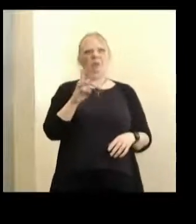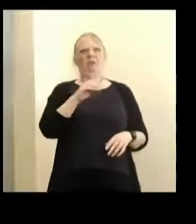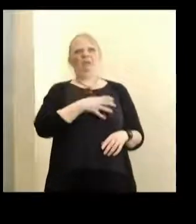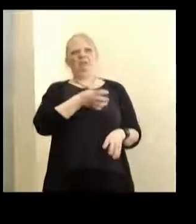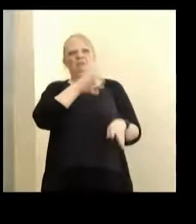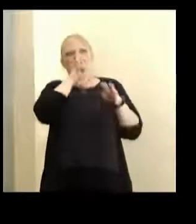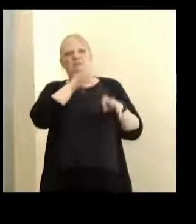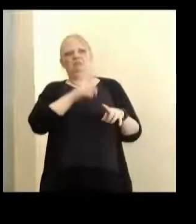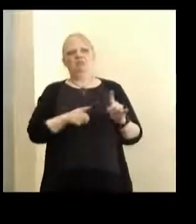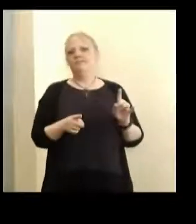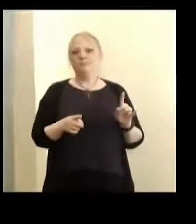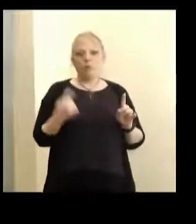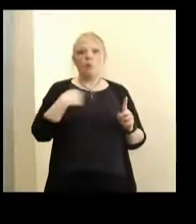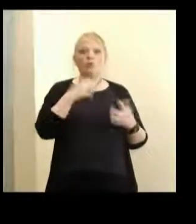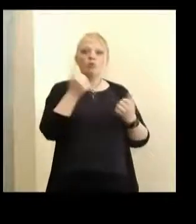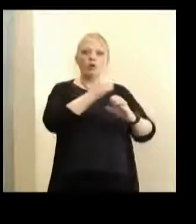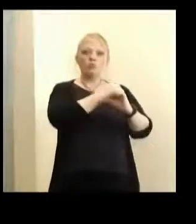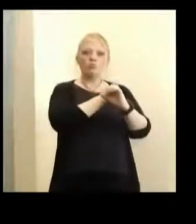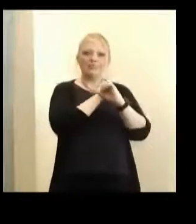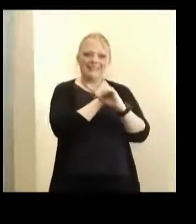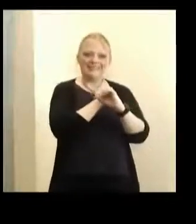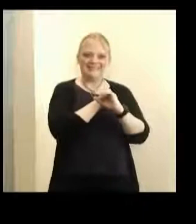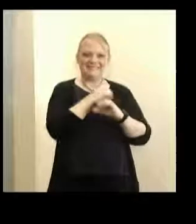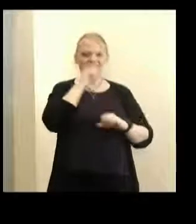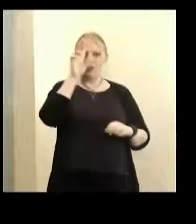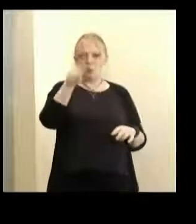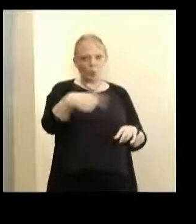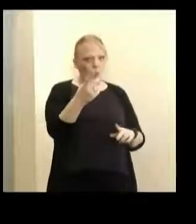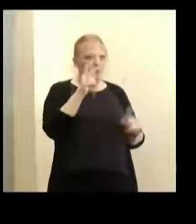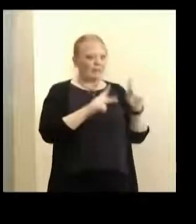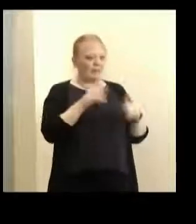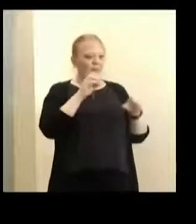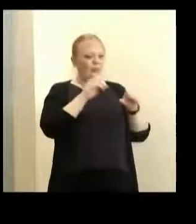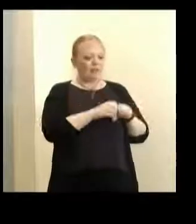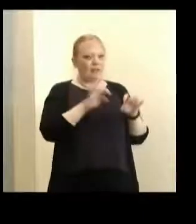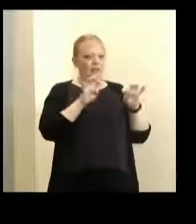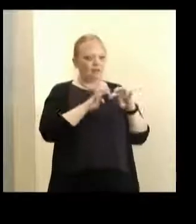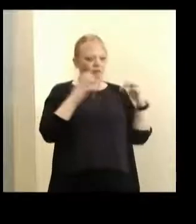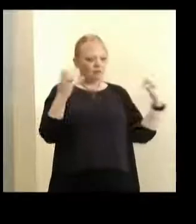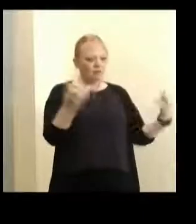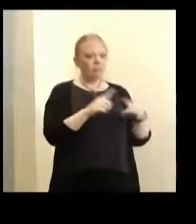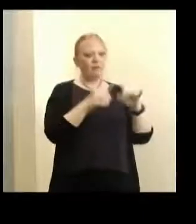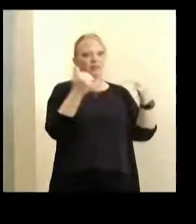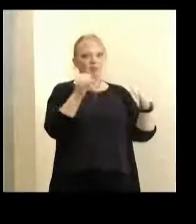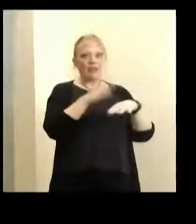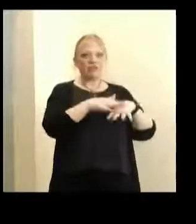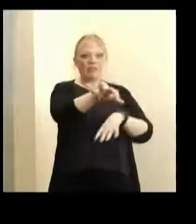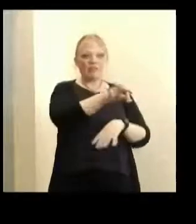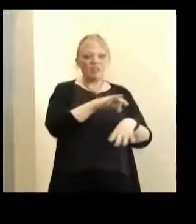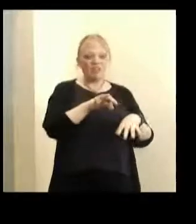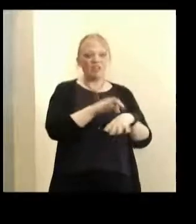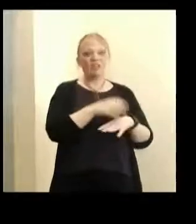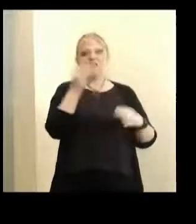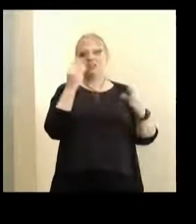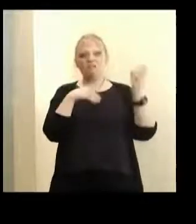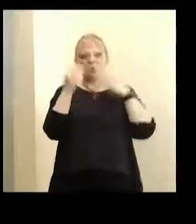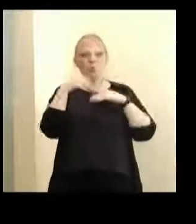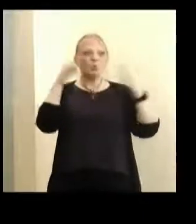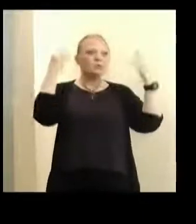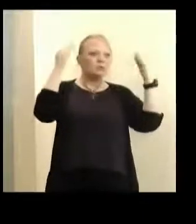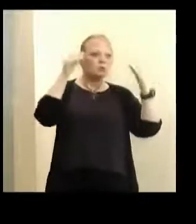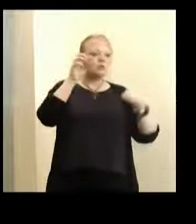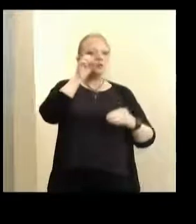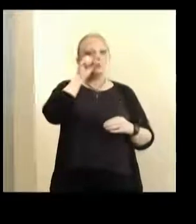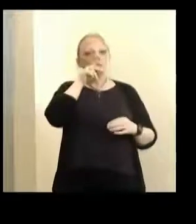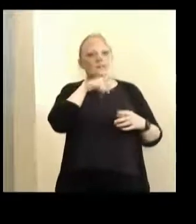we're trying to protect not only the people in the stands, but the players on the field, the concessionaires, our